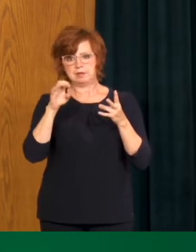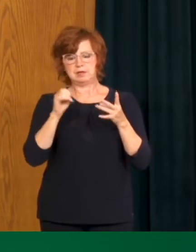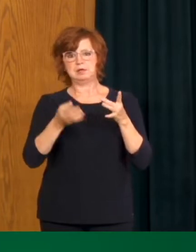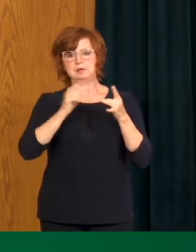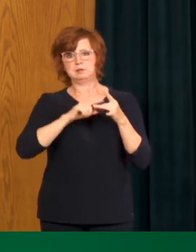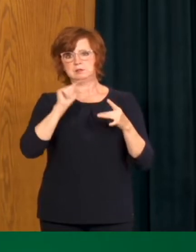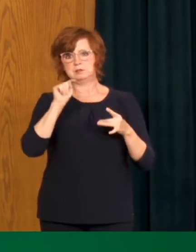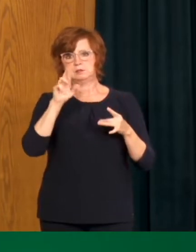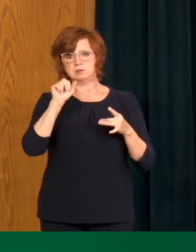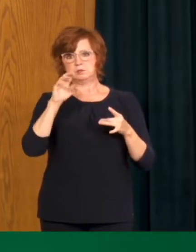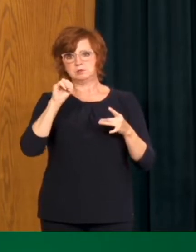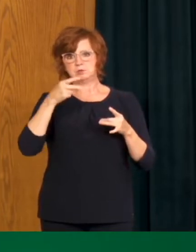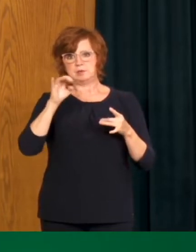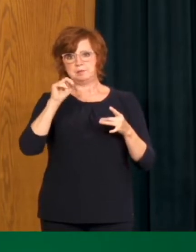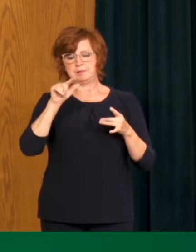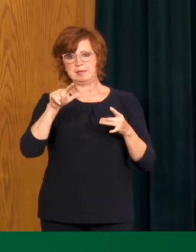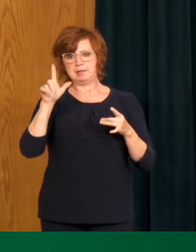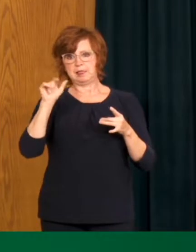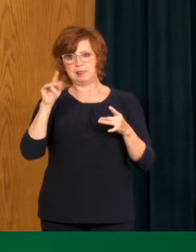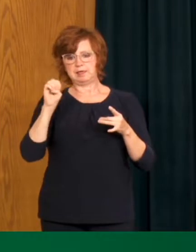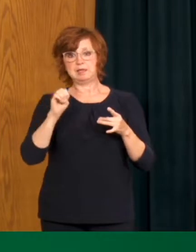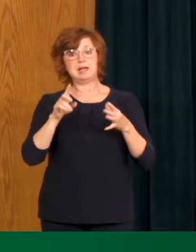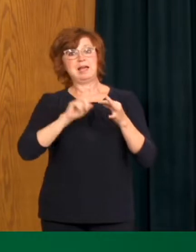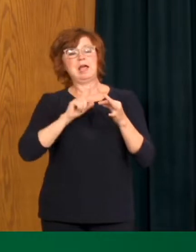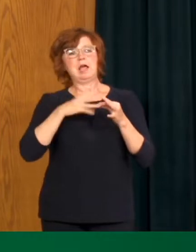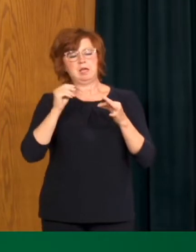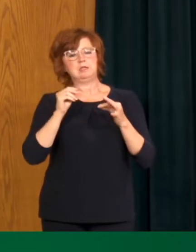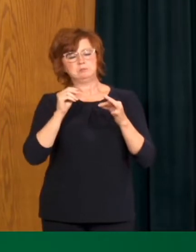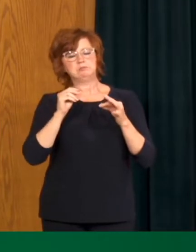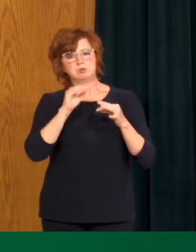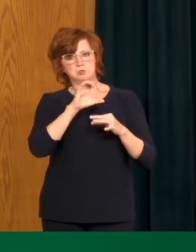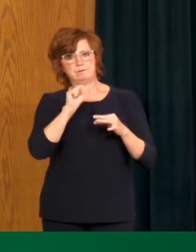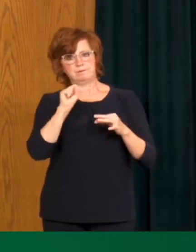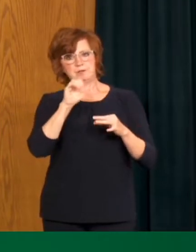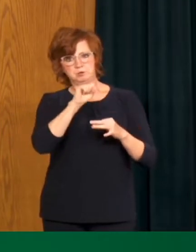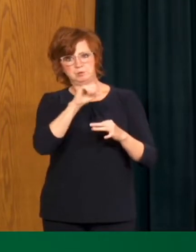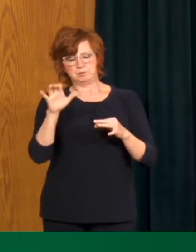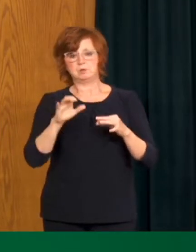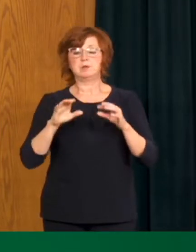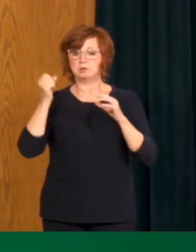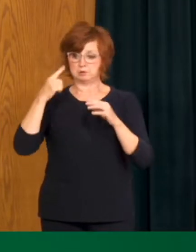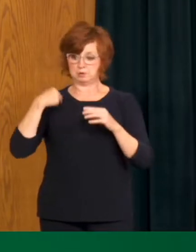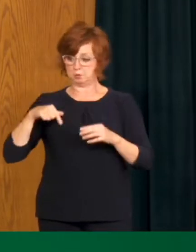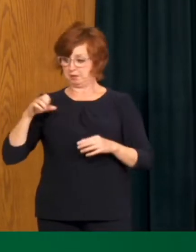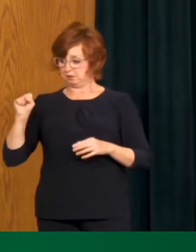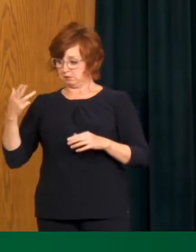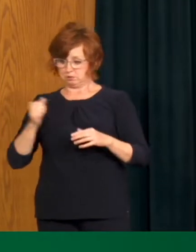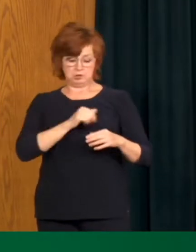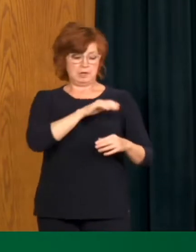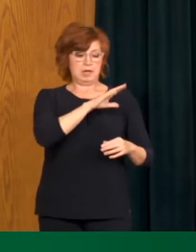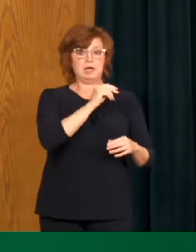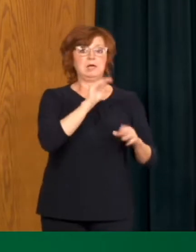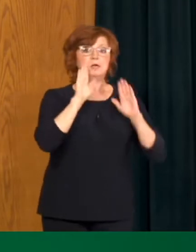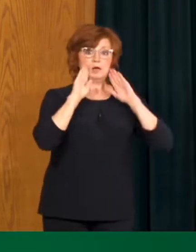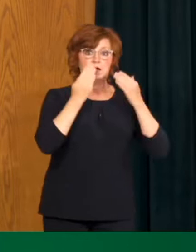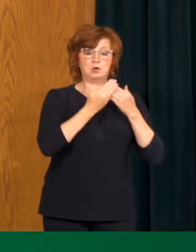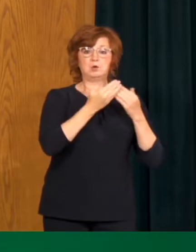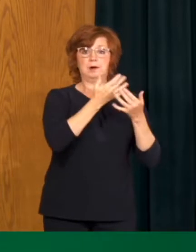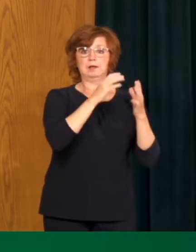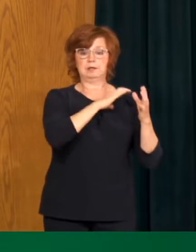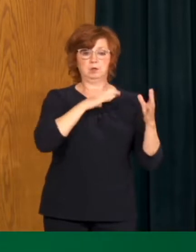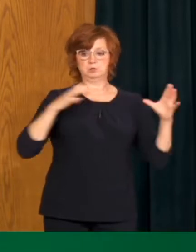the city of Swift Current. The SHA is working closely with the Hatarian Safety Council, local Hutterite leadership,